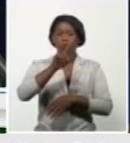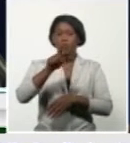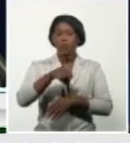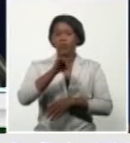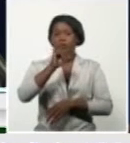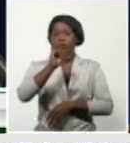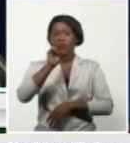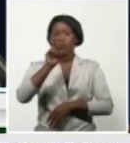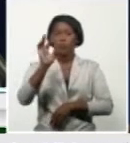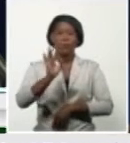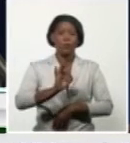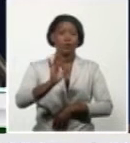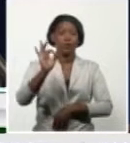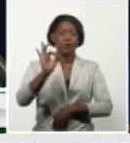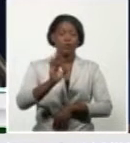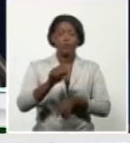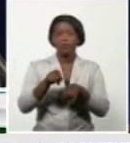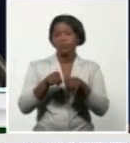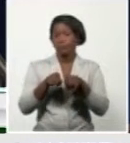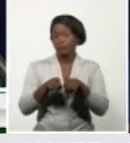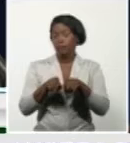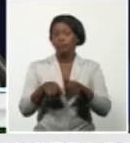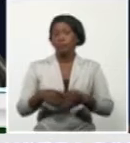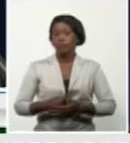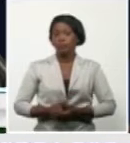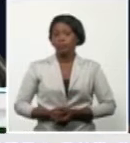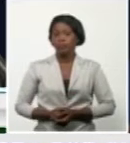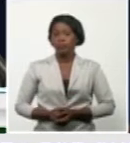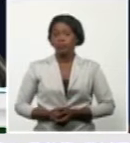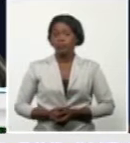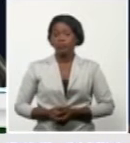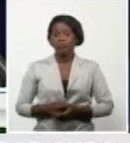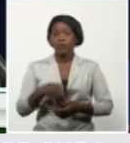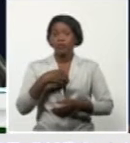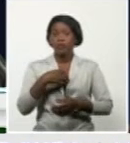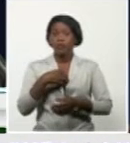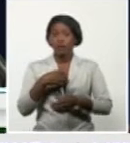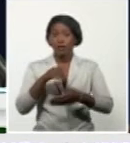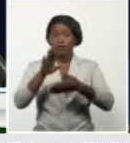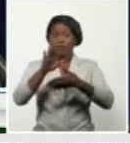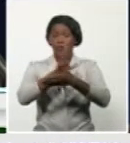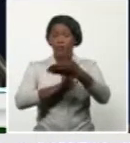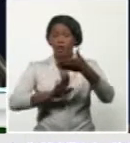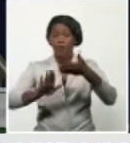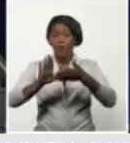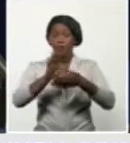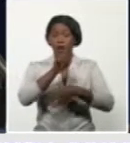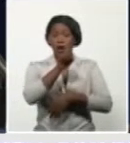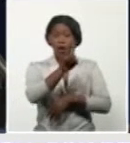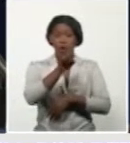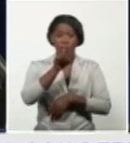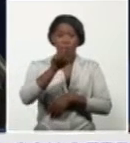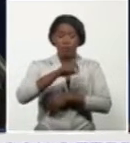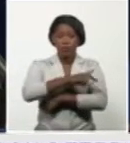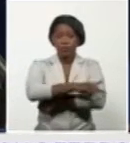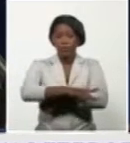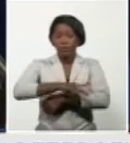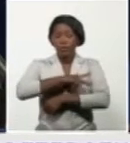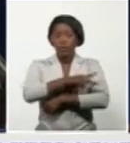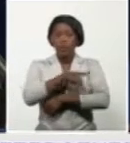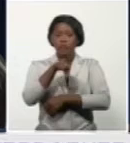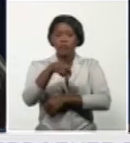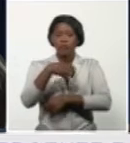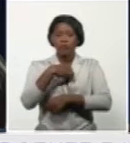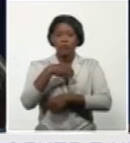5.62%. And there are 11 countries with a higher